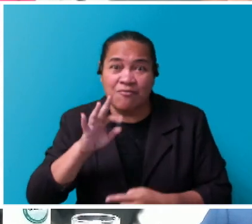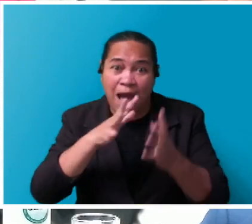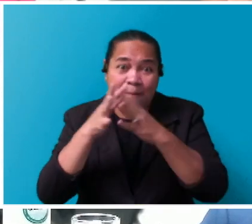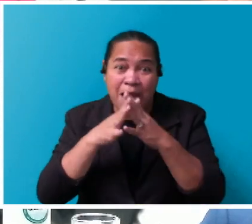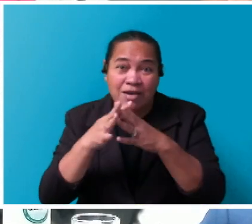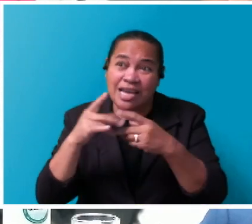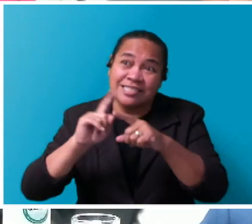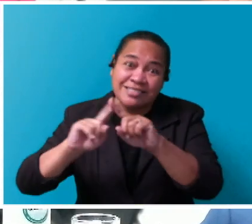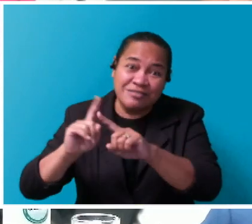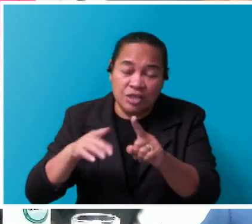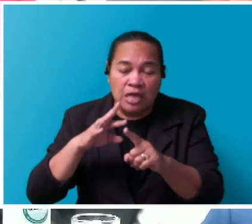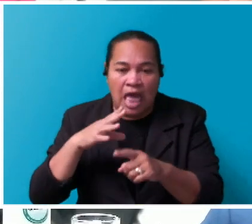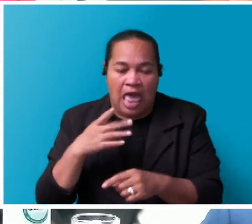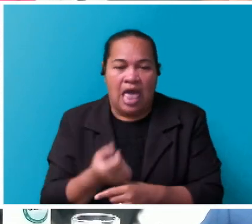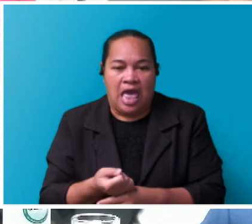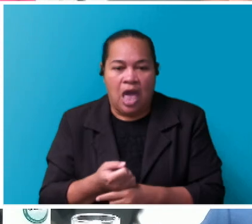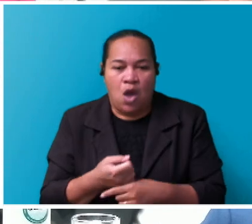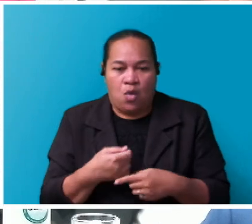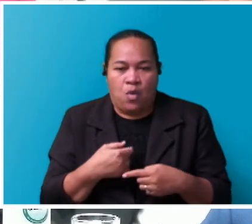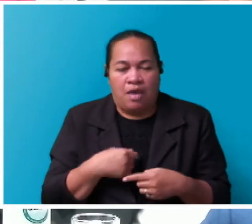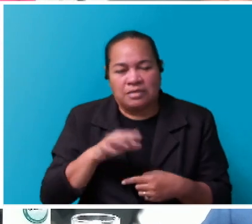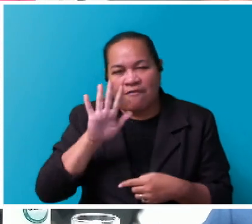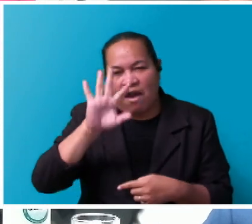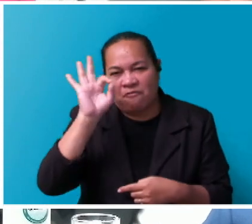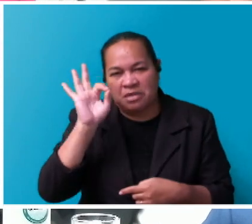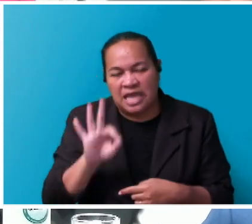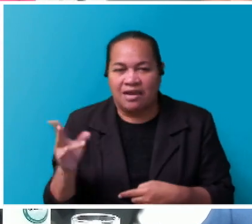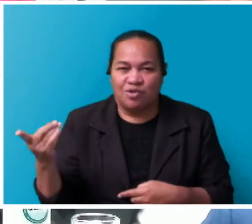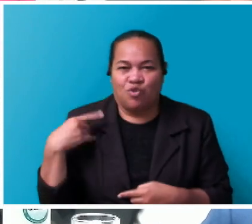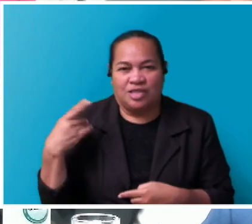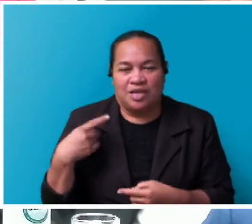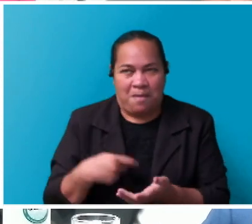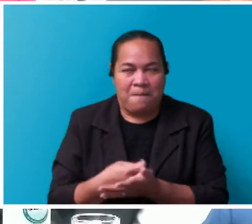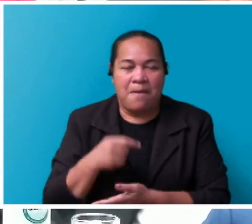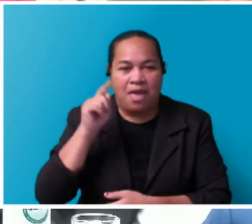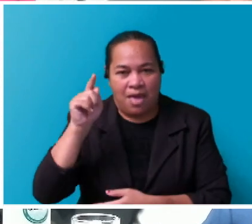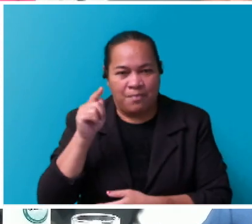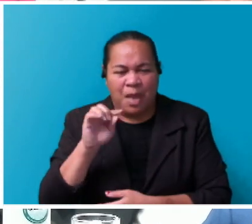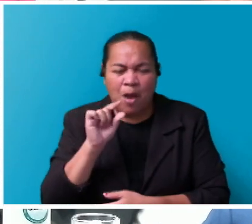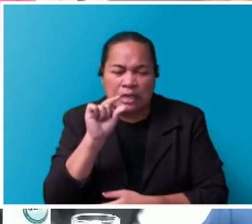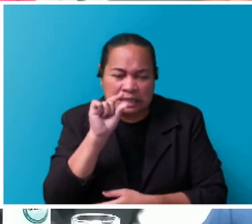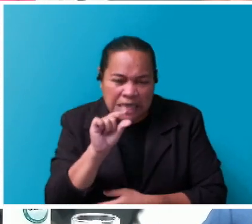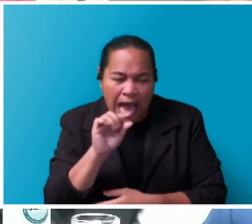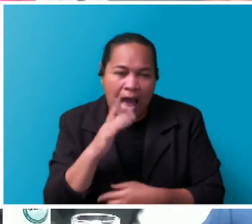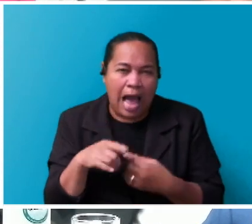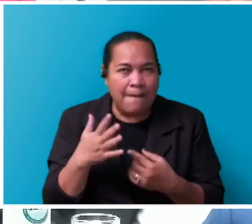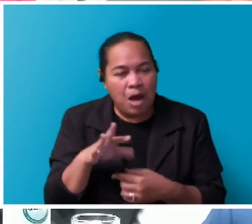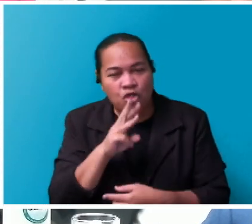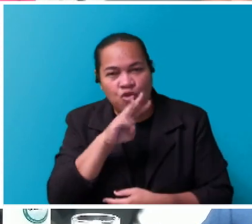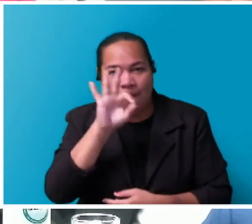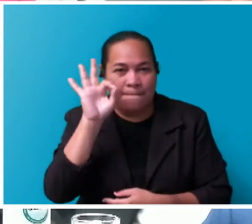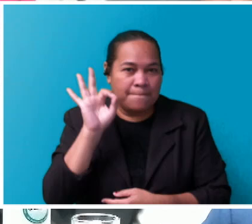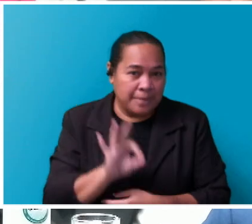subject to a modest 5% duty, while only a small portion, around 3%, Honorable